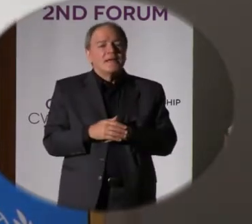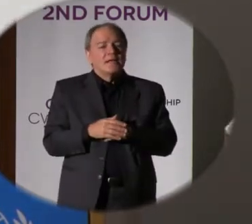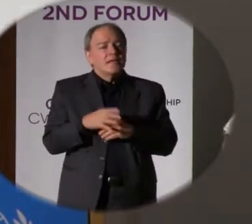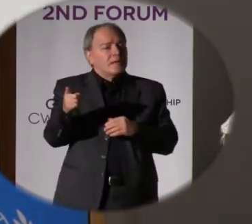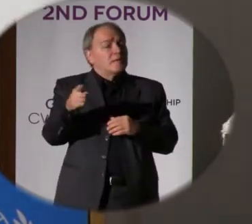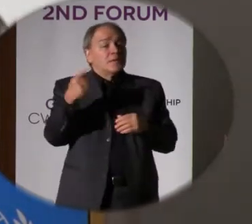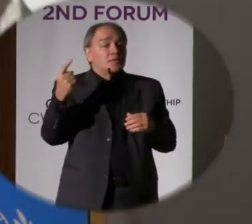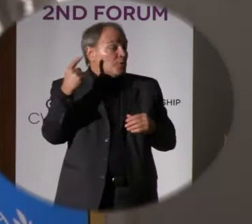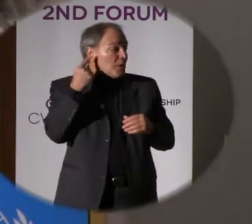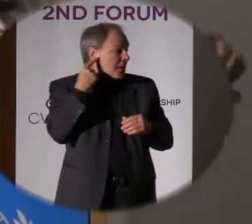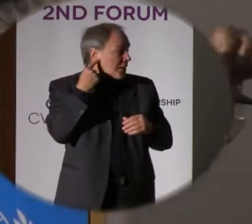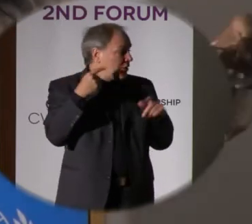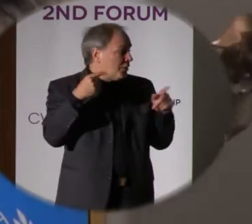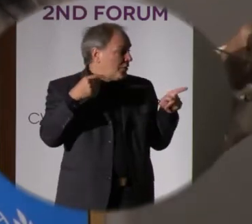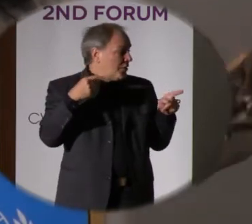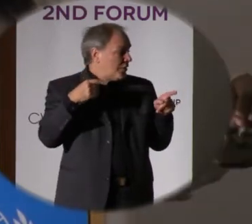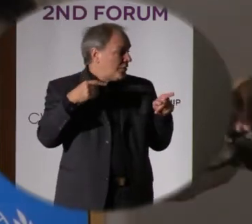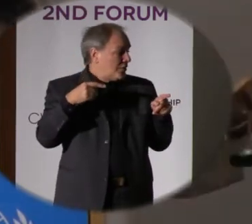hear this,